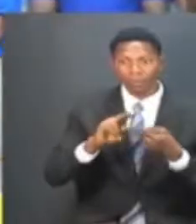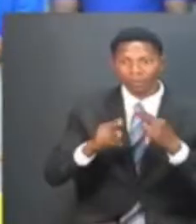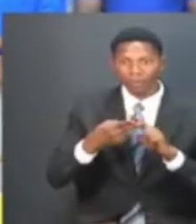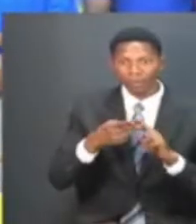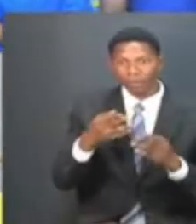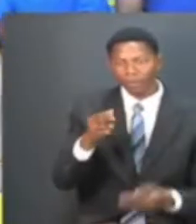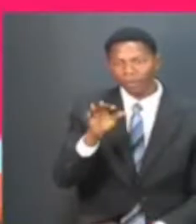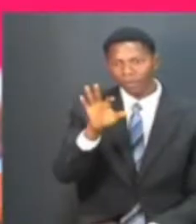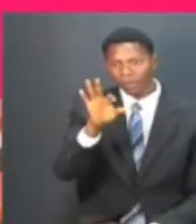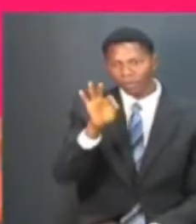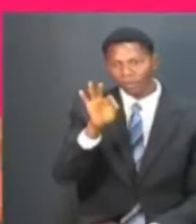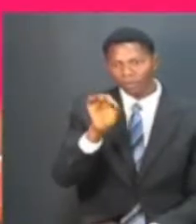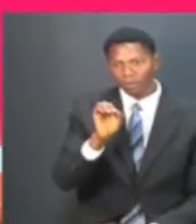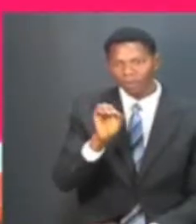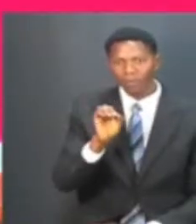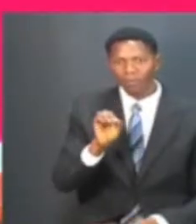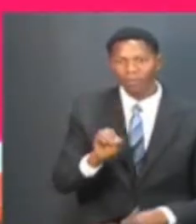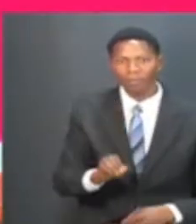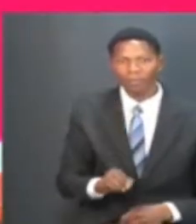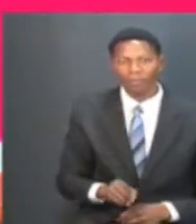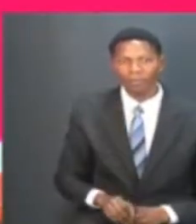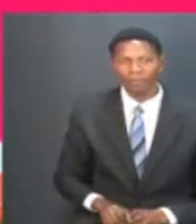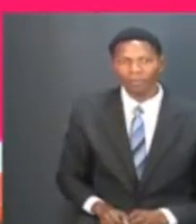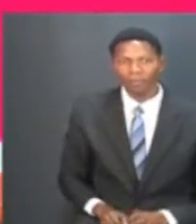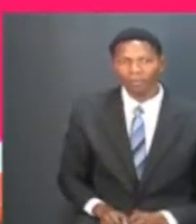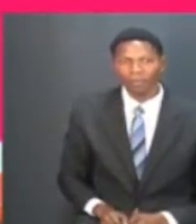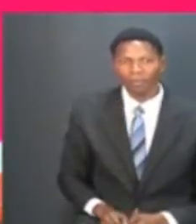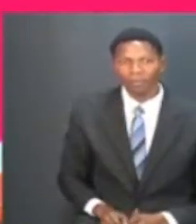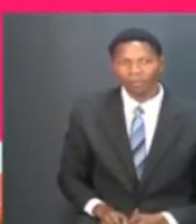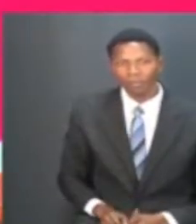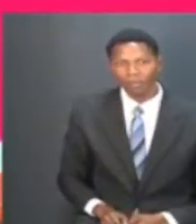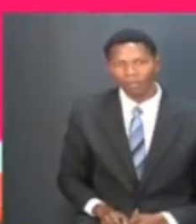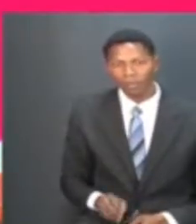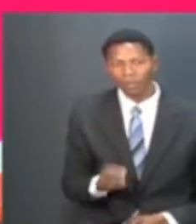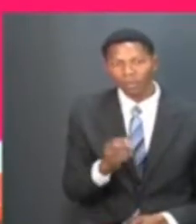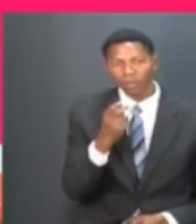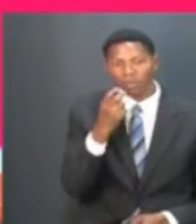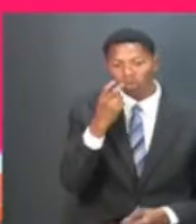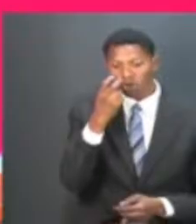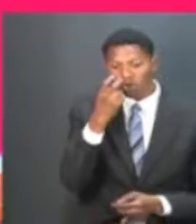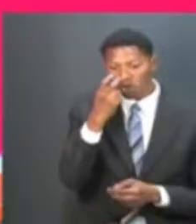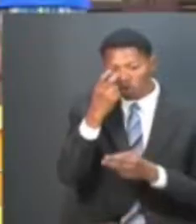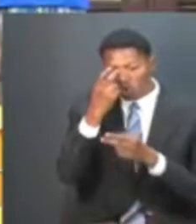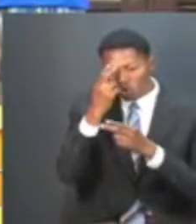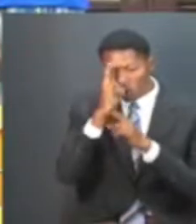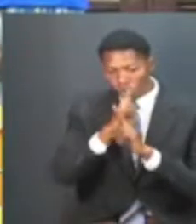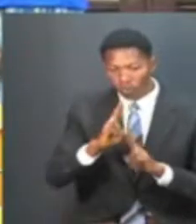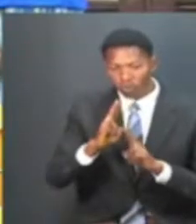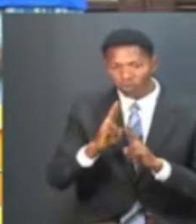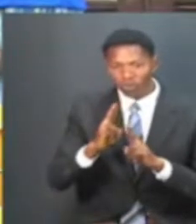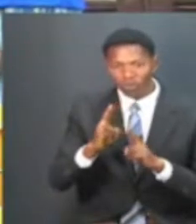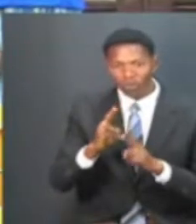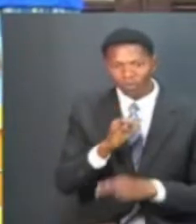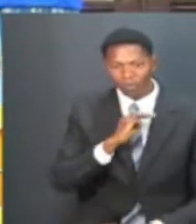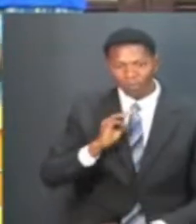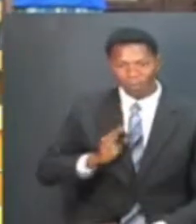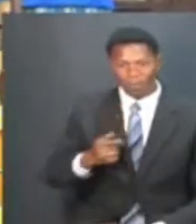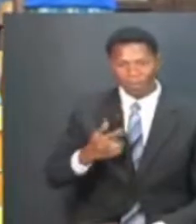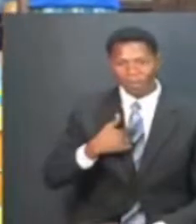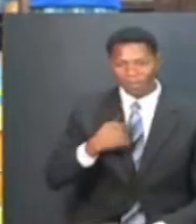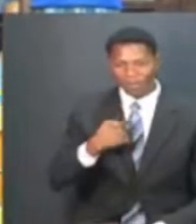90. Honorable members, I am a proud old